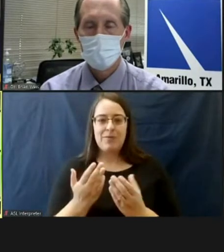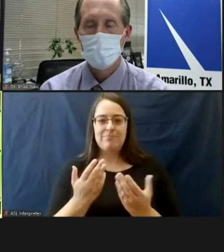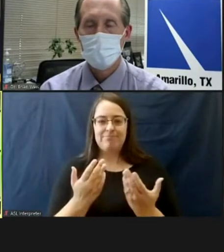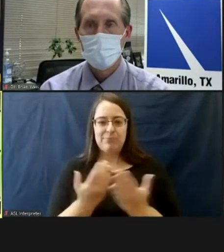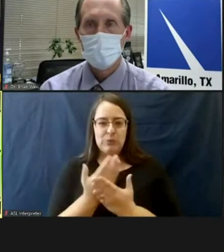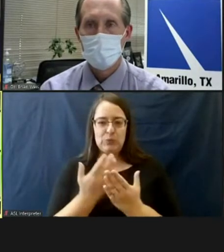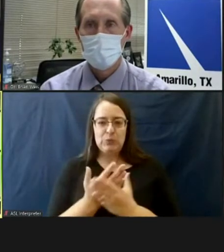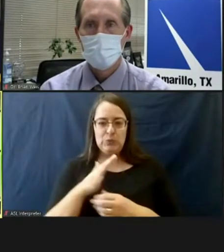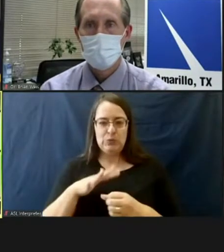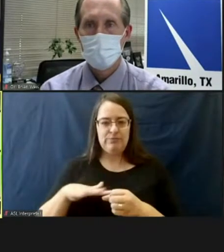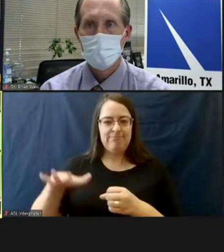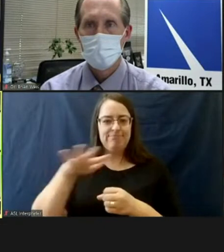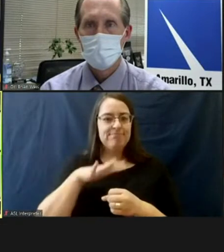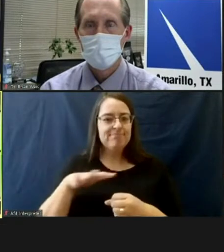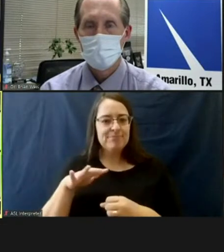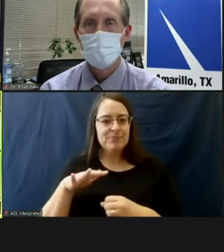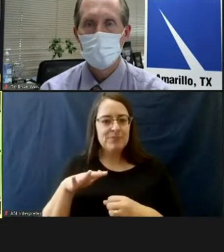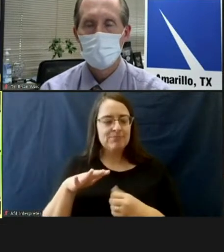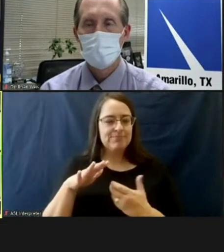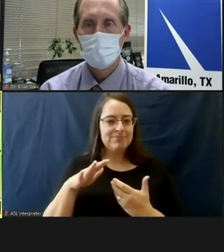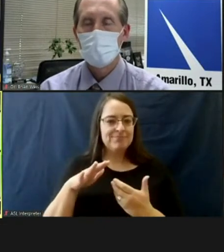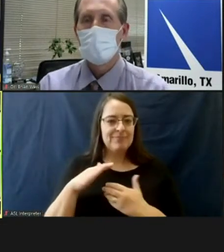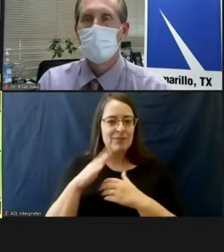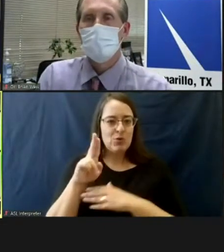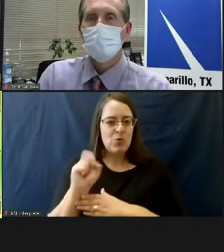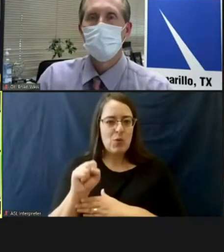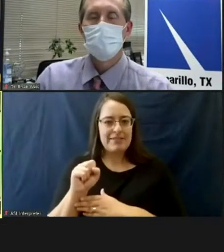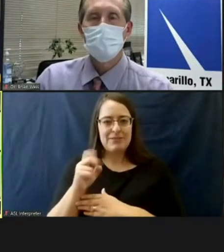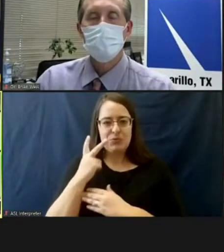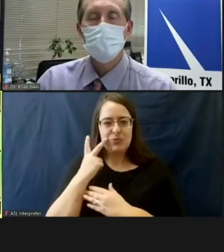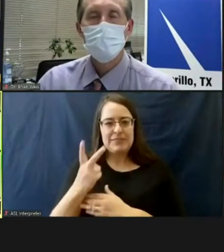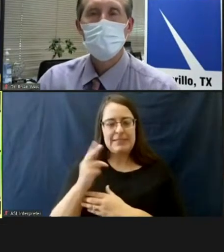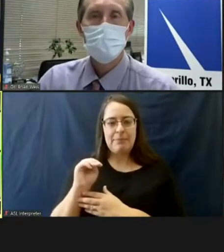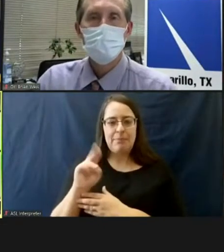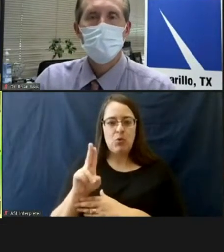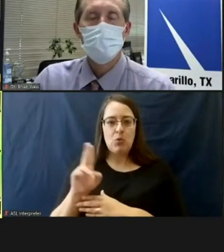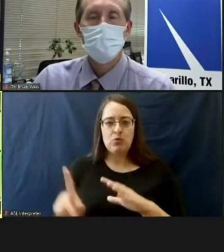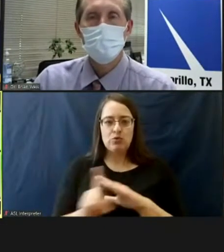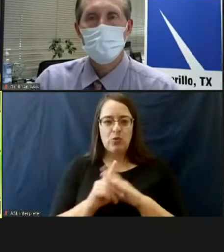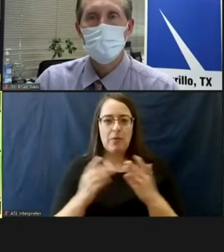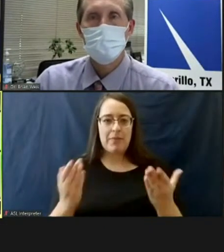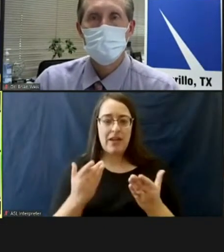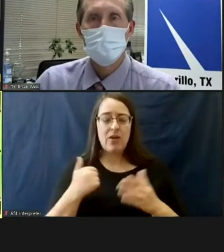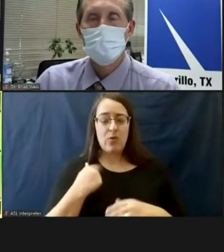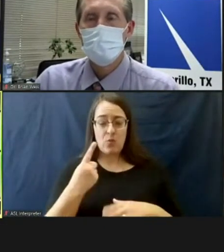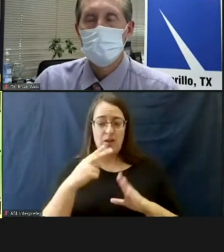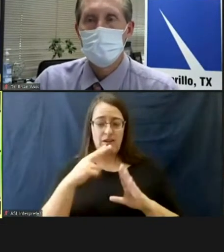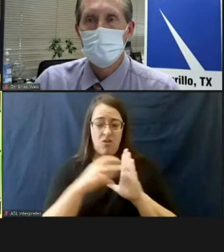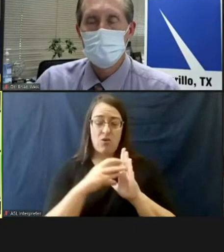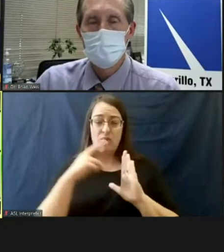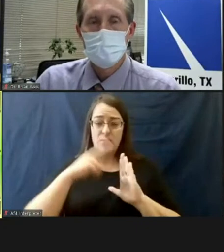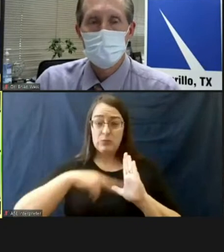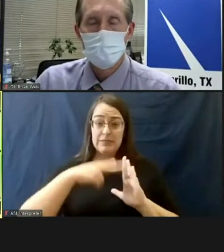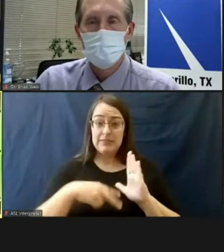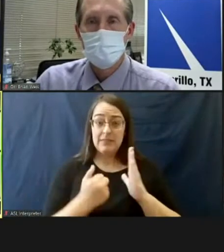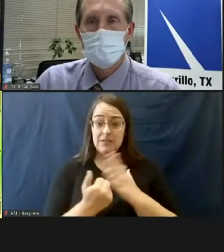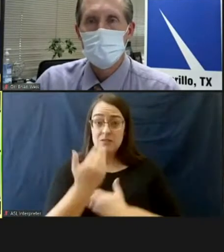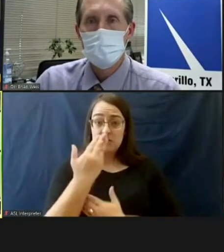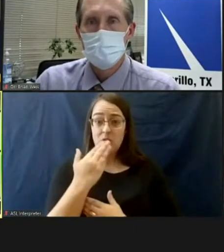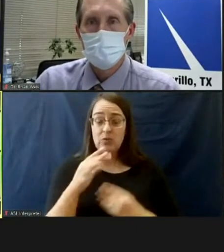country to be seeing significant numbers here. Although the article that I was reading this morning that talked about the